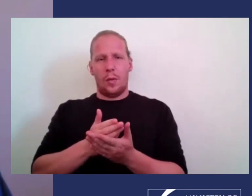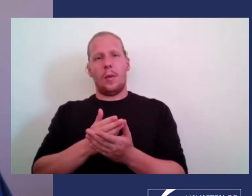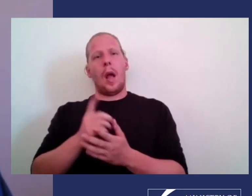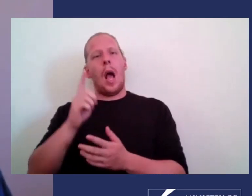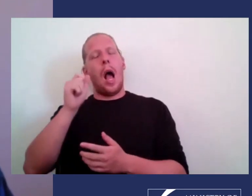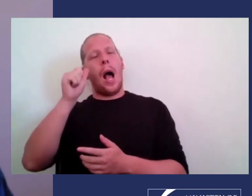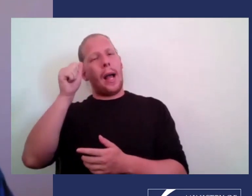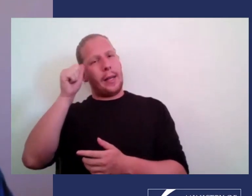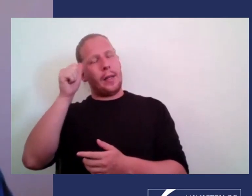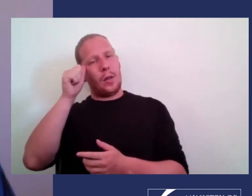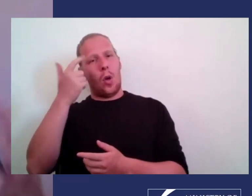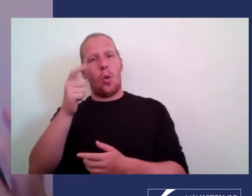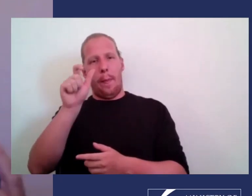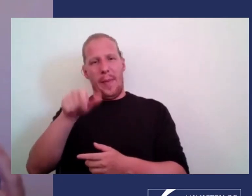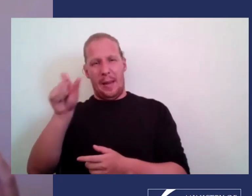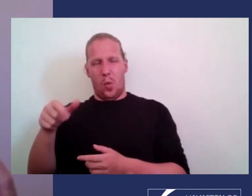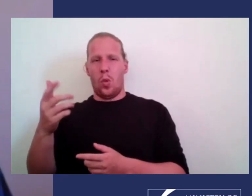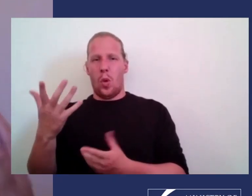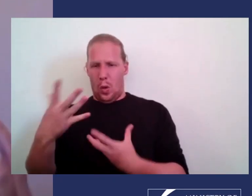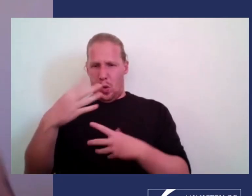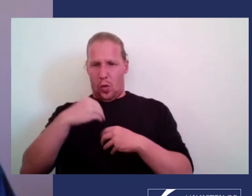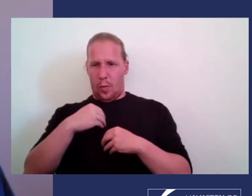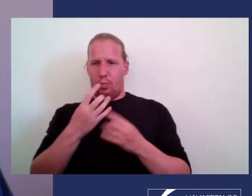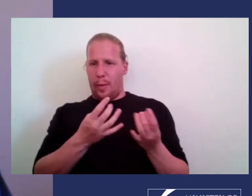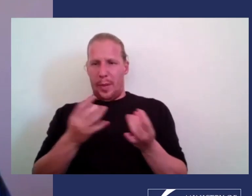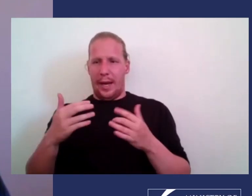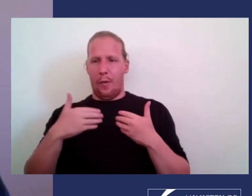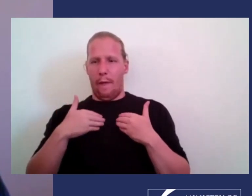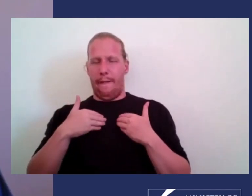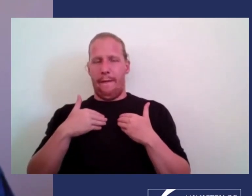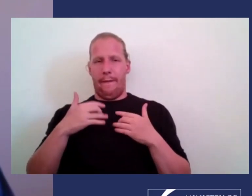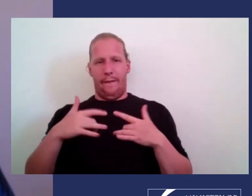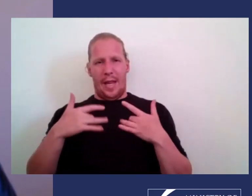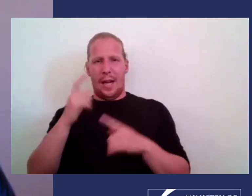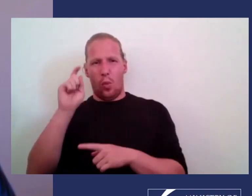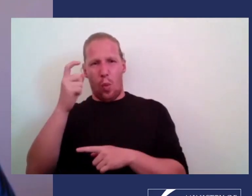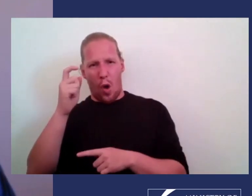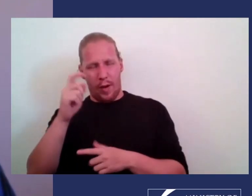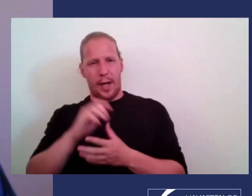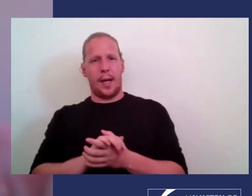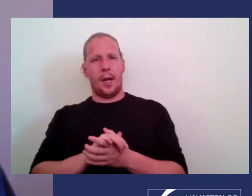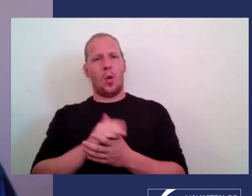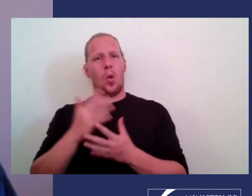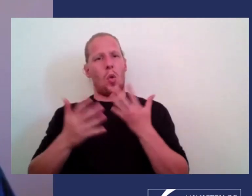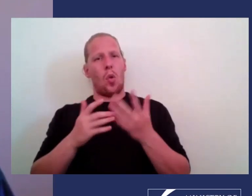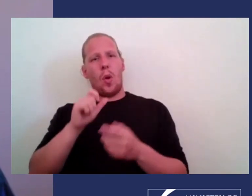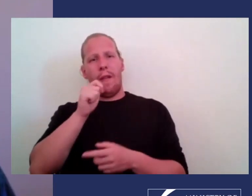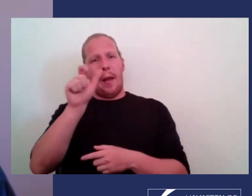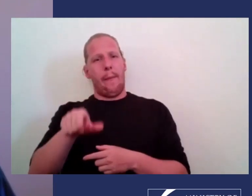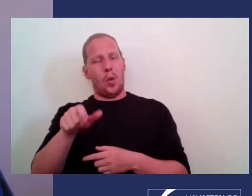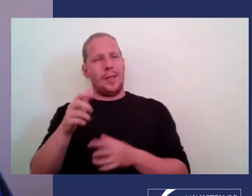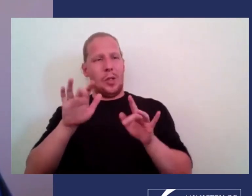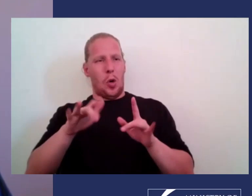that message, are preparing or feeling worried, and then other people maybe haven't got the message or just take it in their